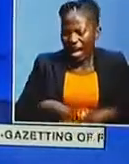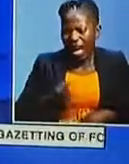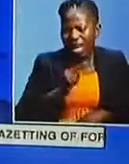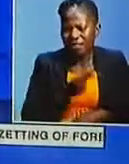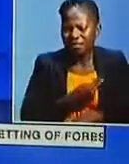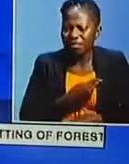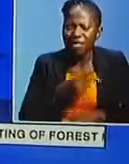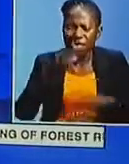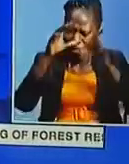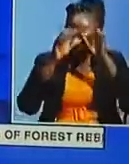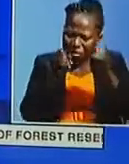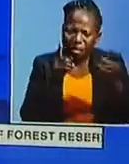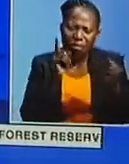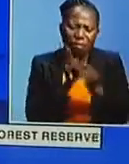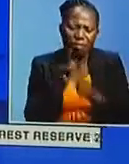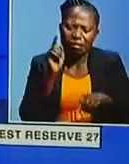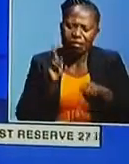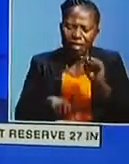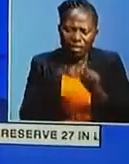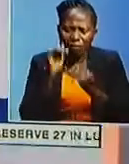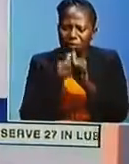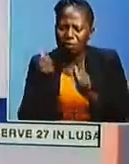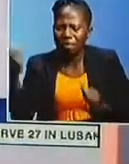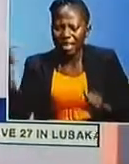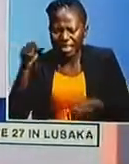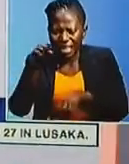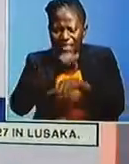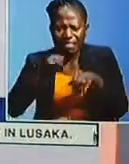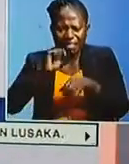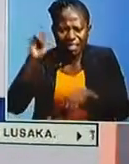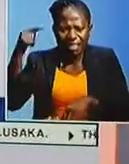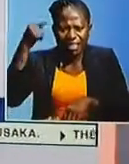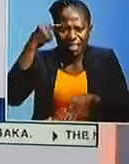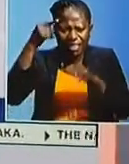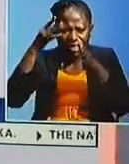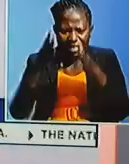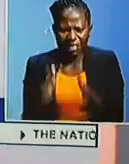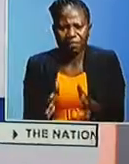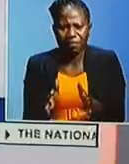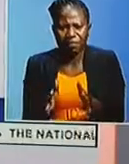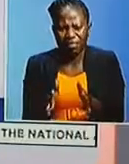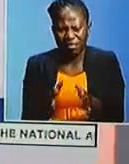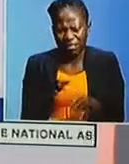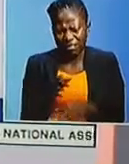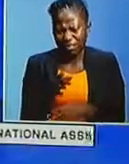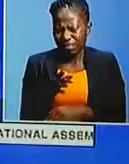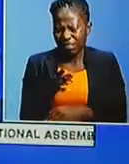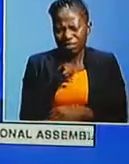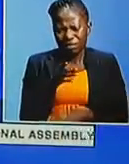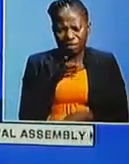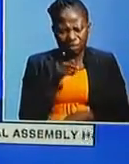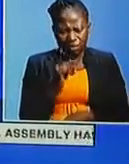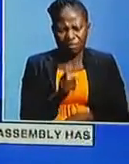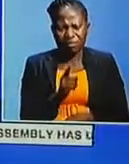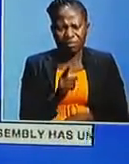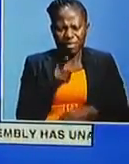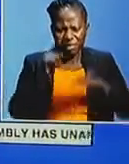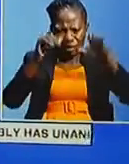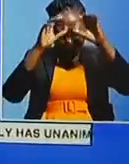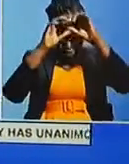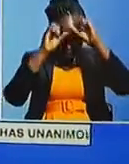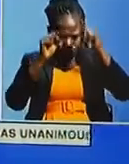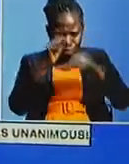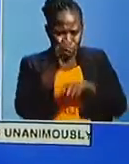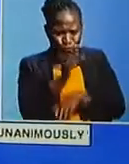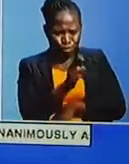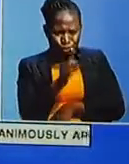the president that are allowing that to happen? That seems to be what His Excellency